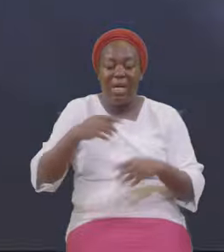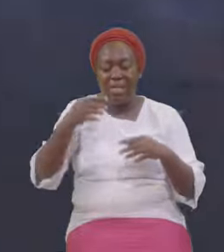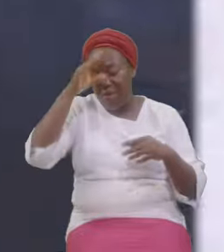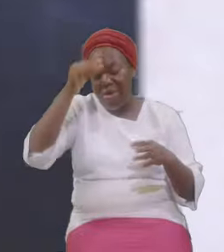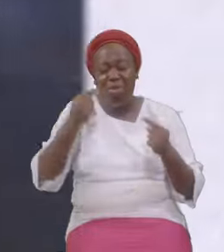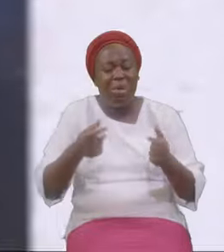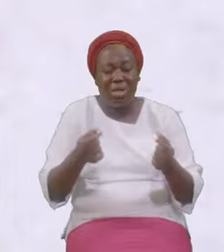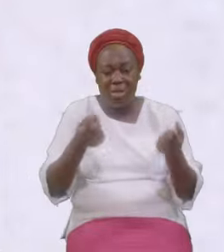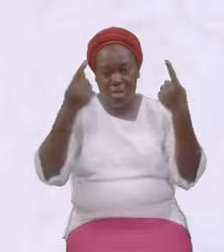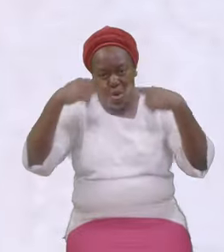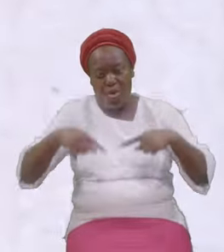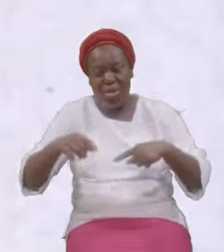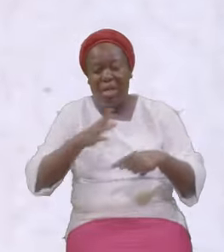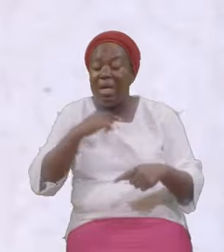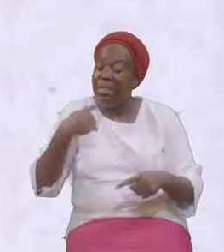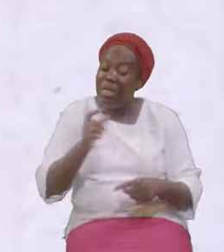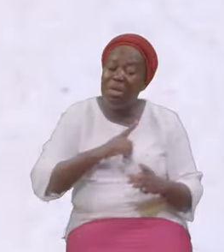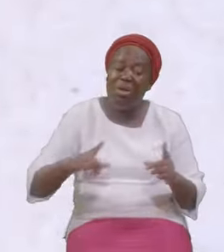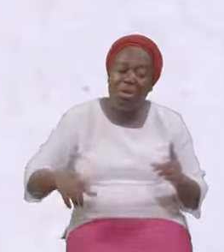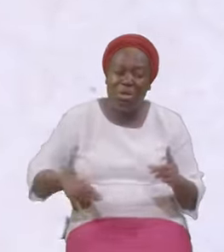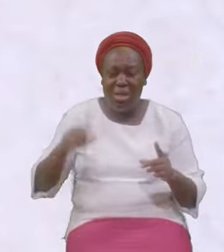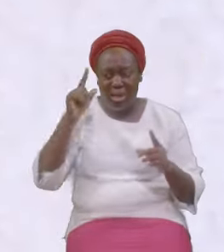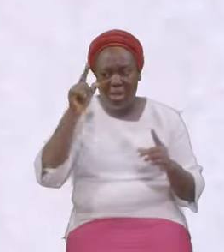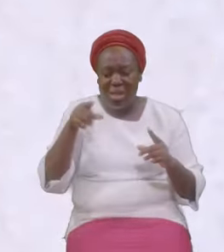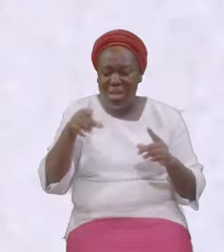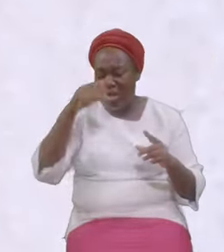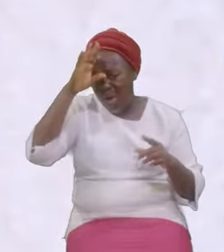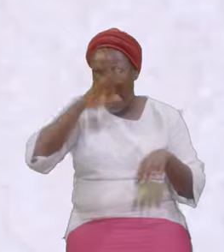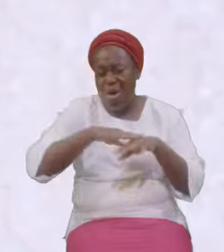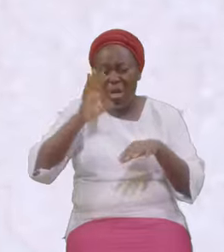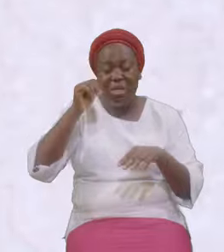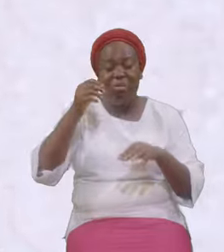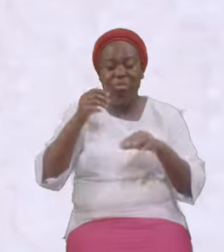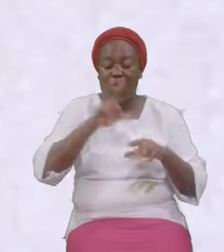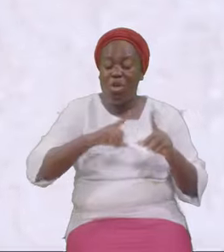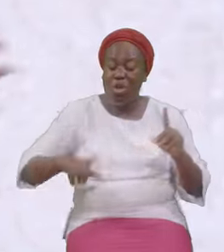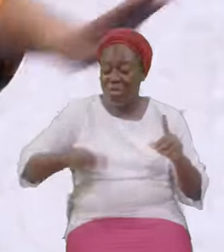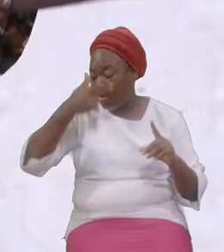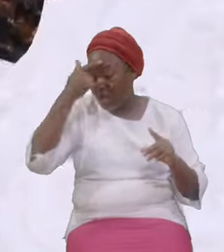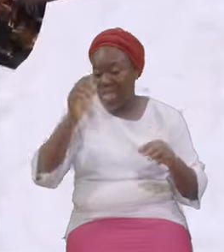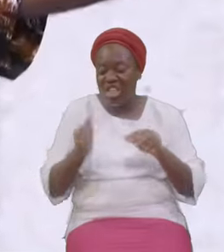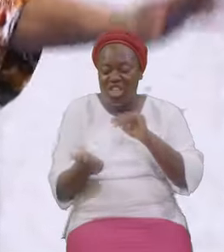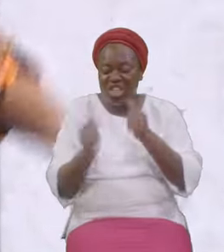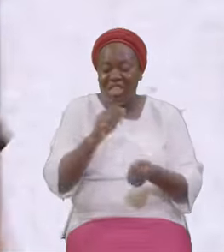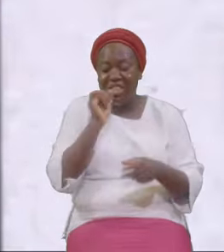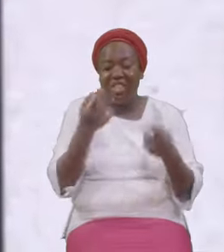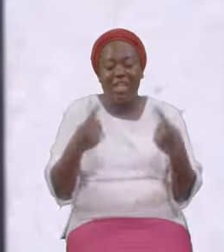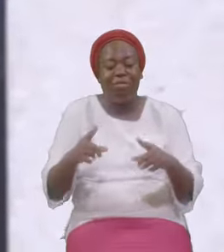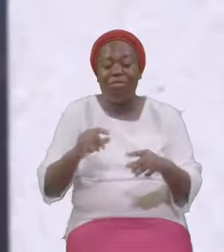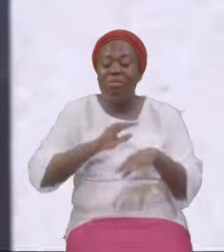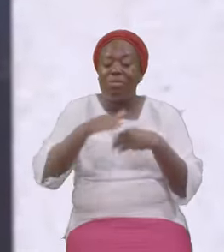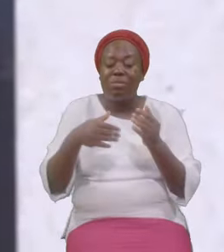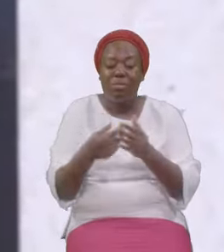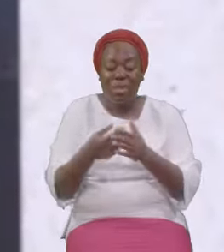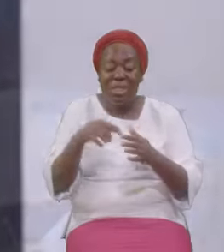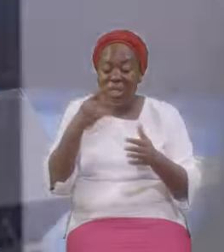and he said, Lord, he called him Lord. Already a change is happening. He said, half of my goods I give to the